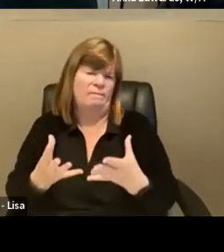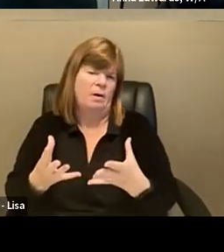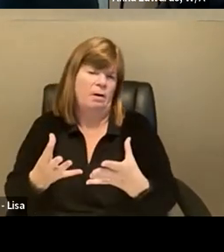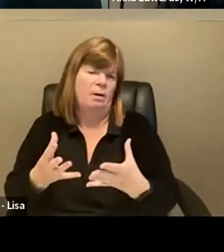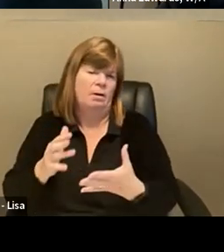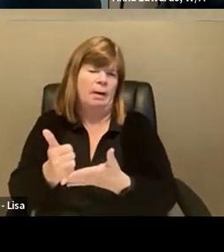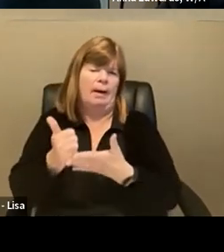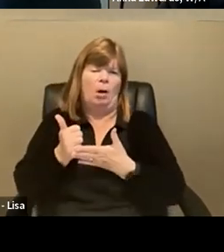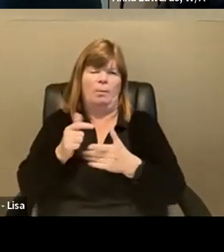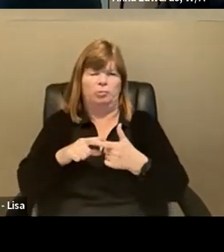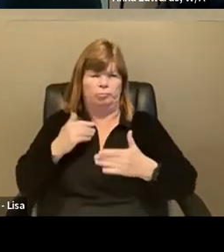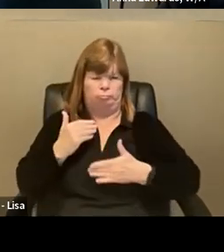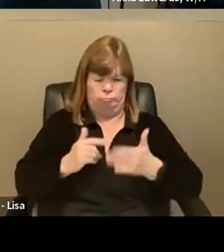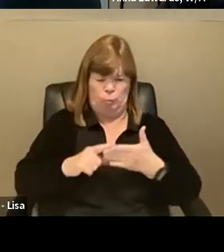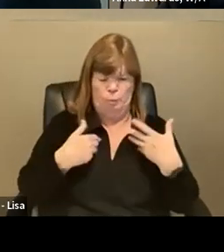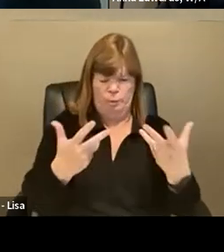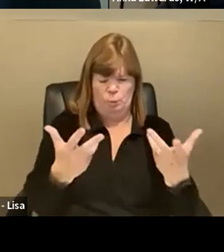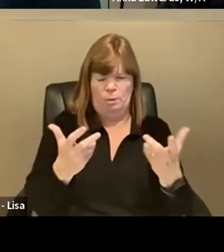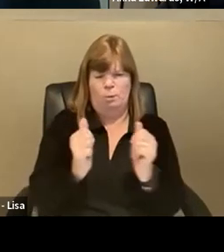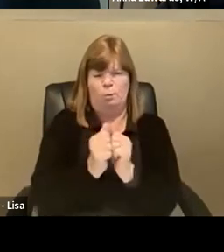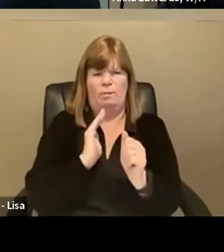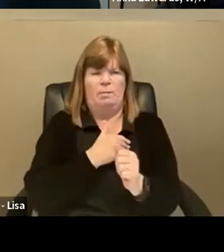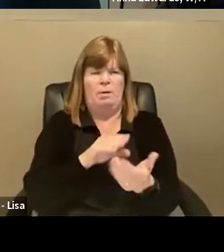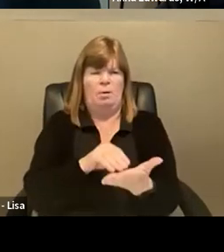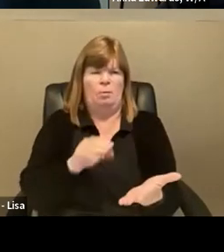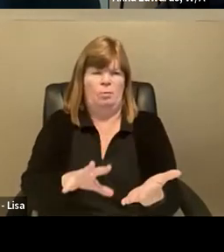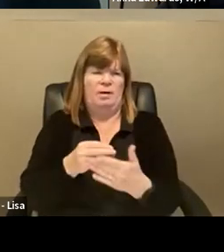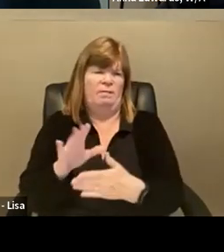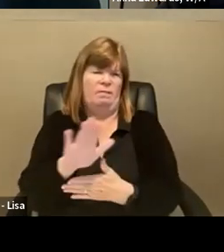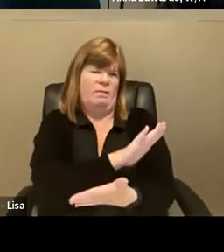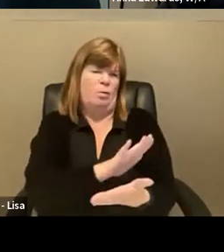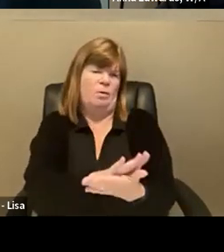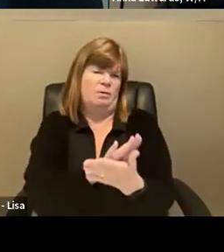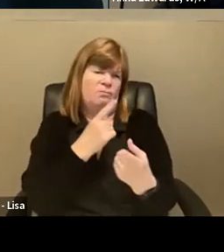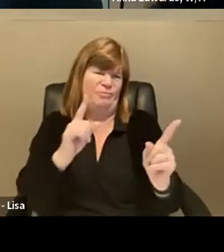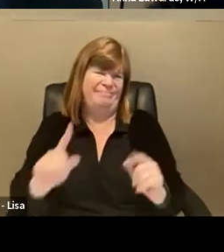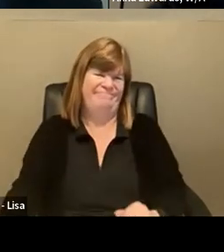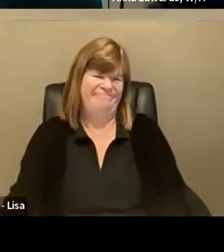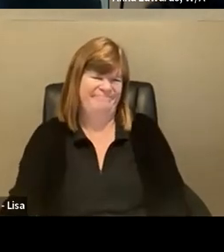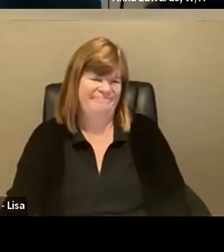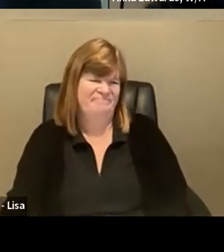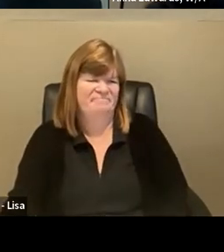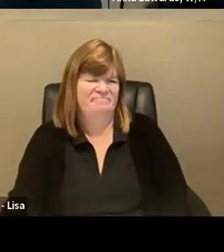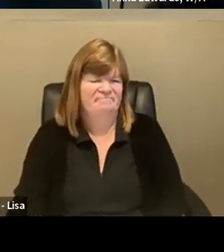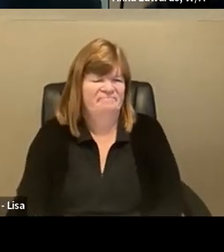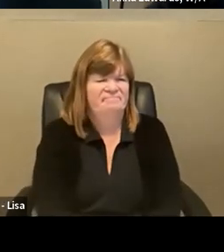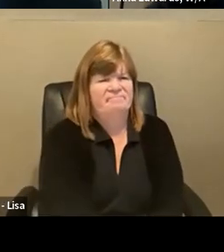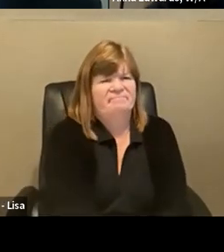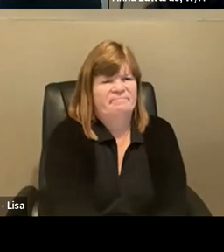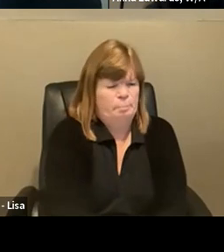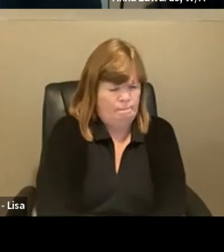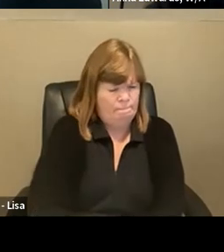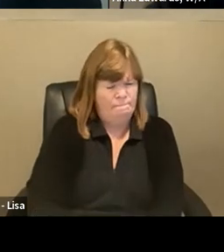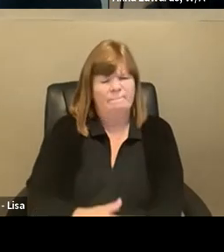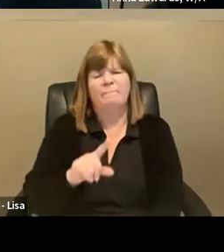help us get to where we want to be with our learners and their academic achievement. Great. A